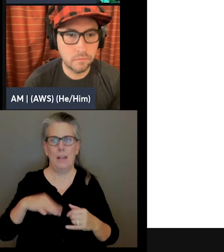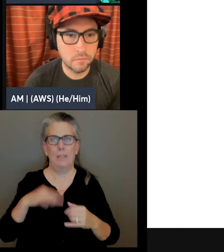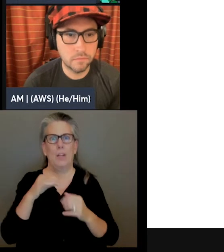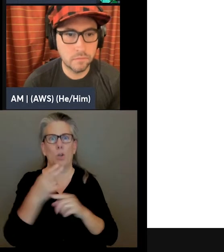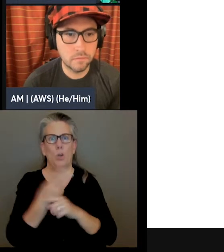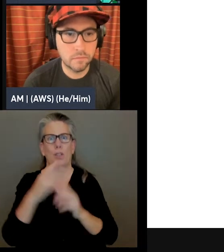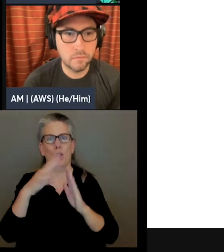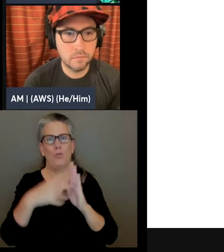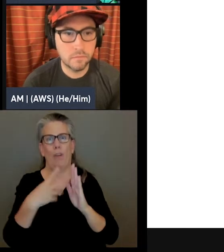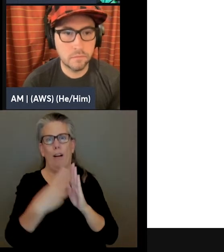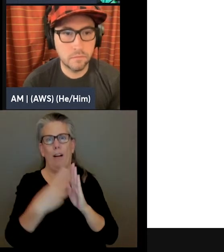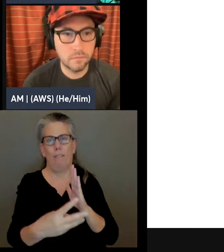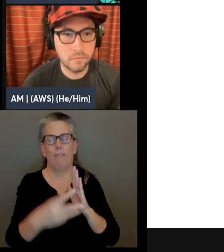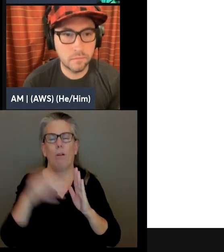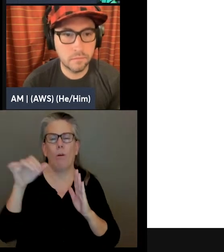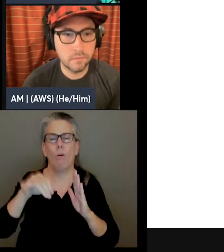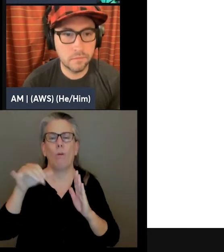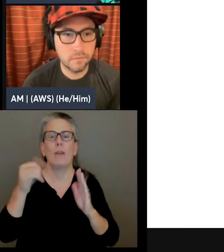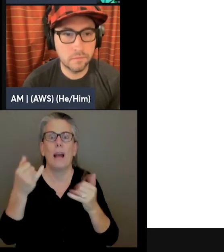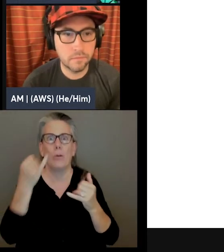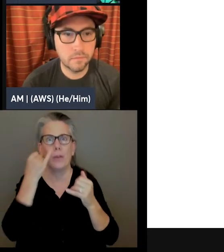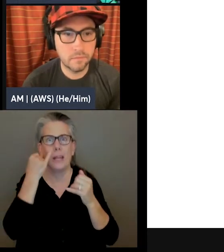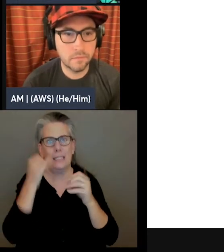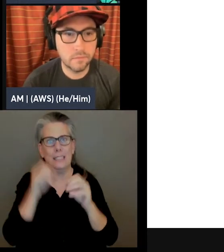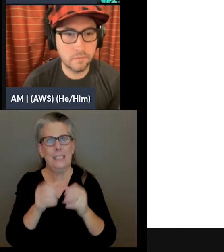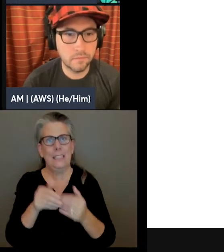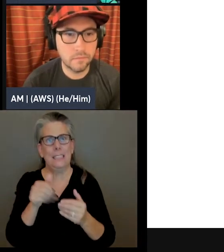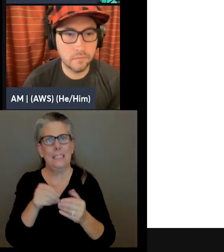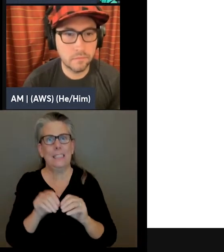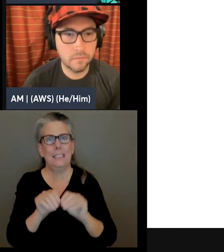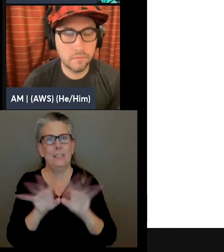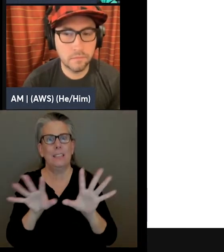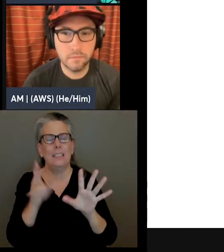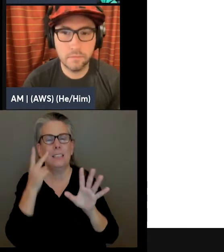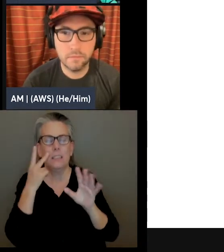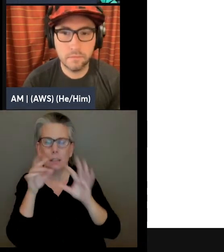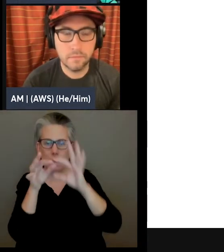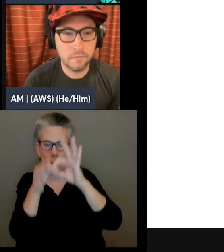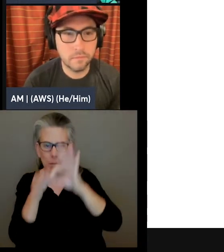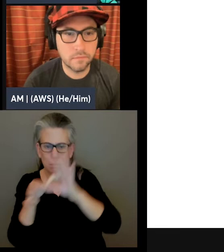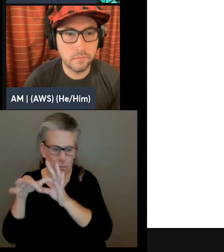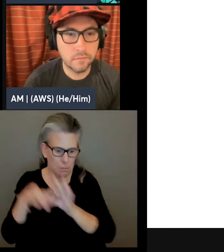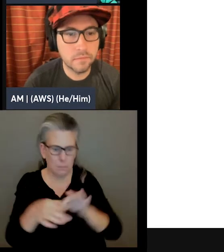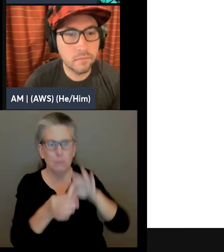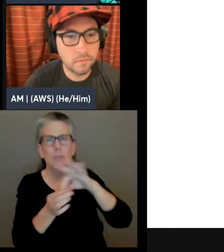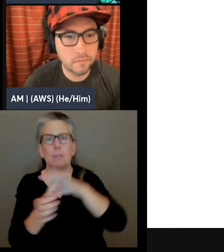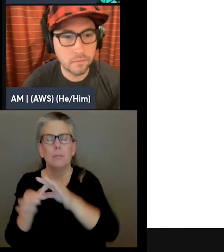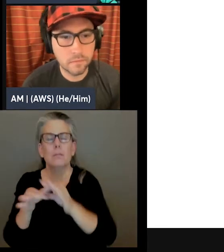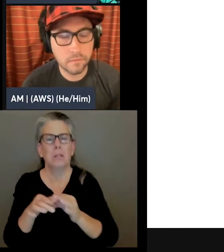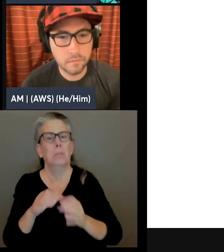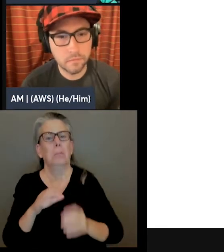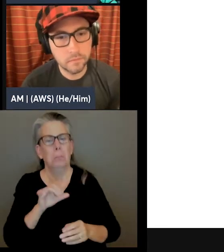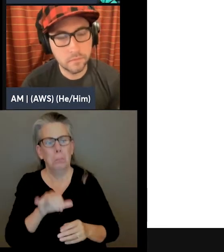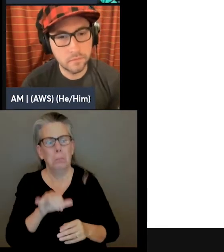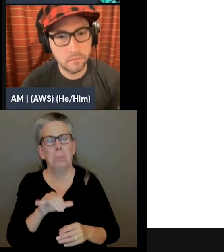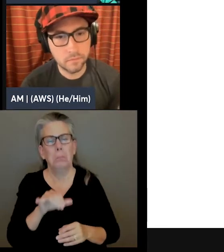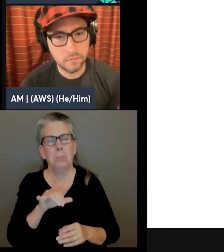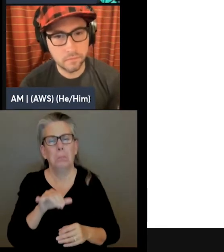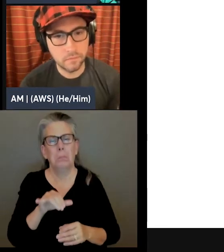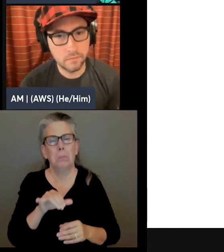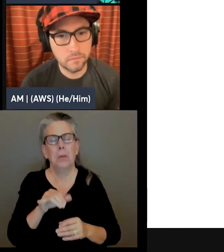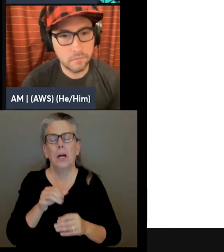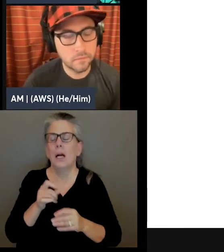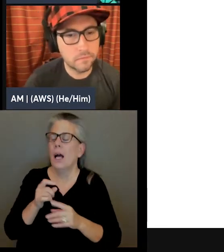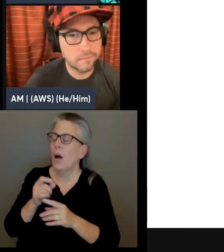joins, it's going to start to get a little bit tricky. Yeah, especially if you want to be able to say, okay, how many